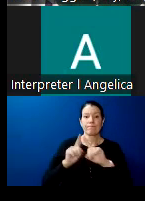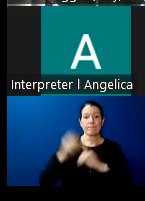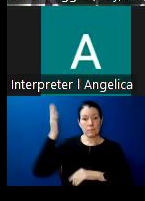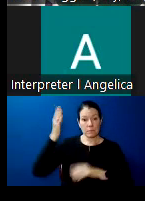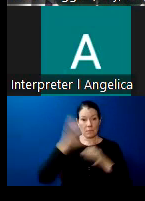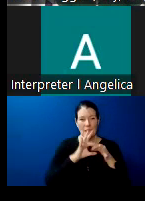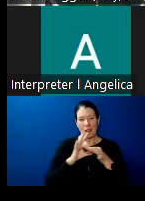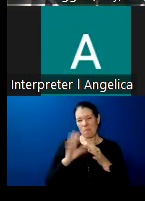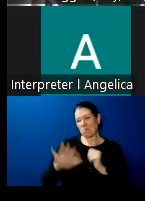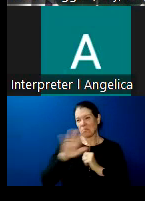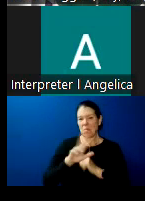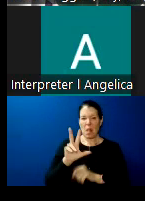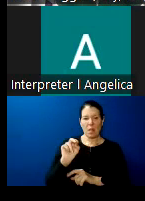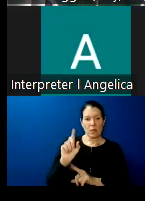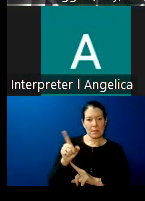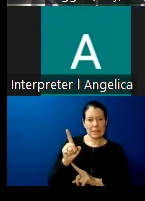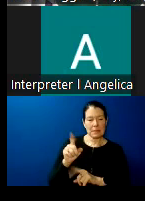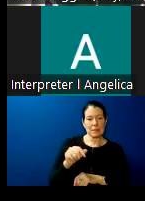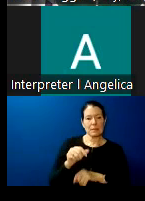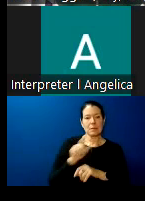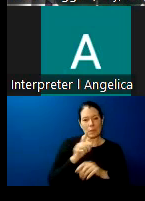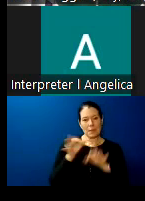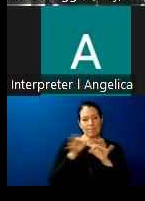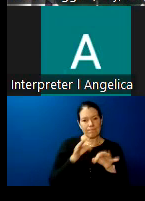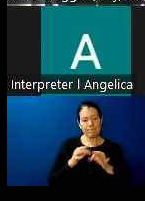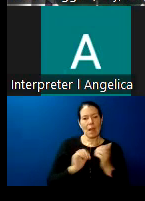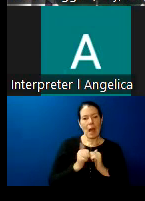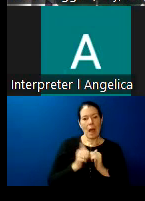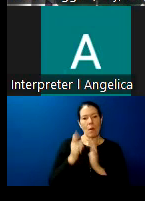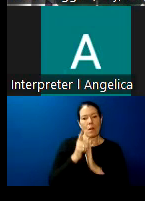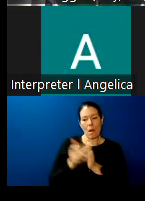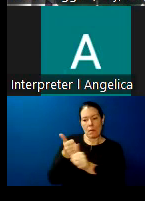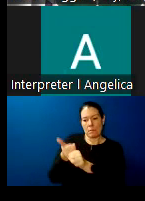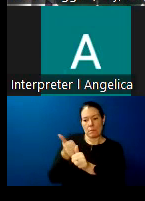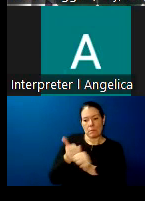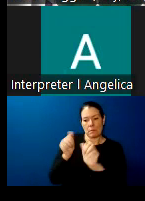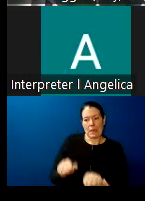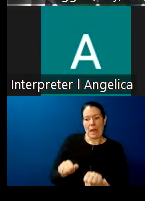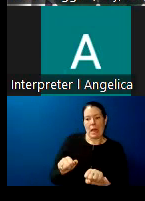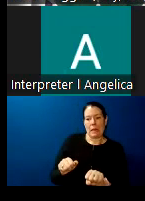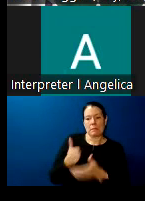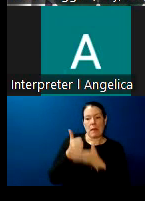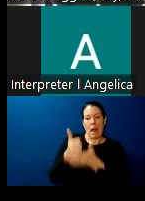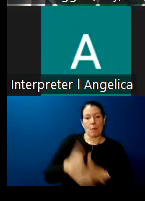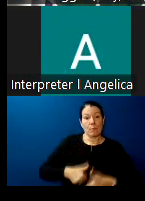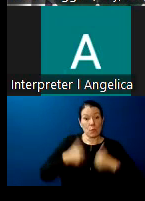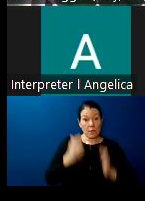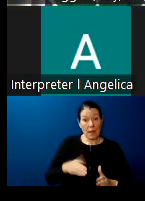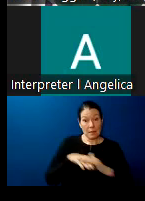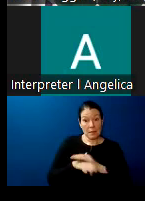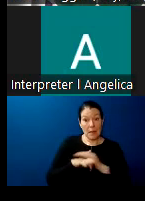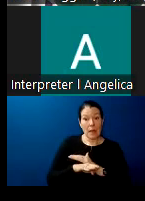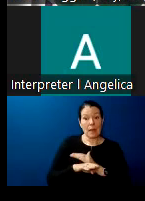about 30 minutes long, and they really tell you how the law can help survivors access some sort